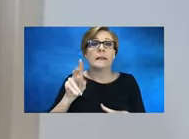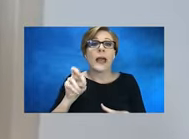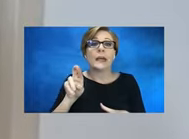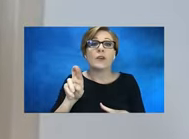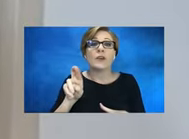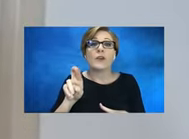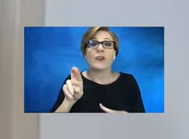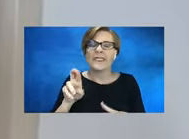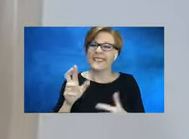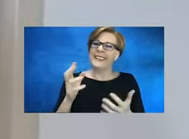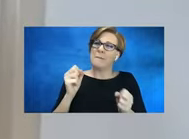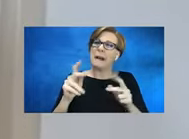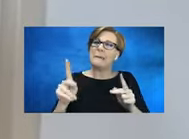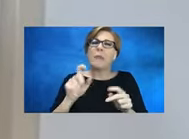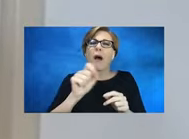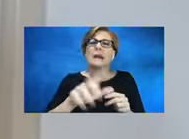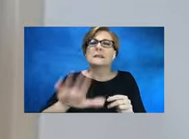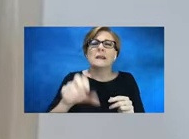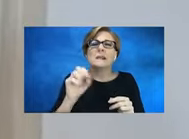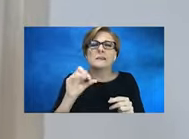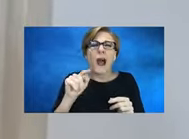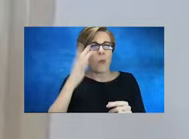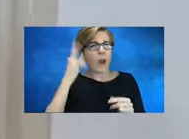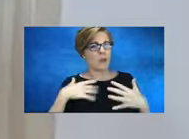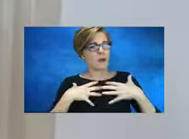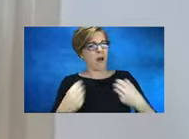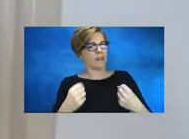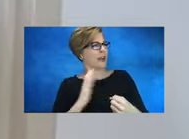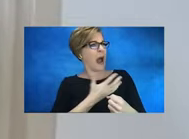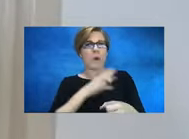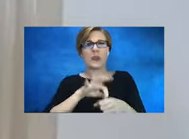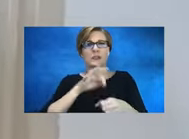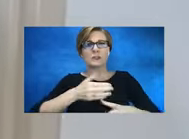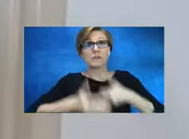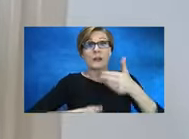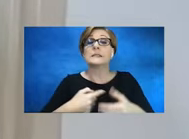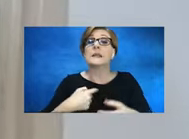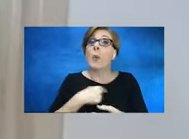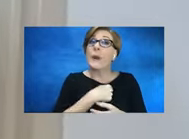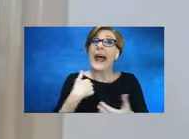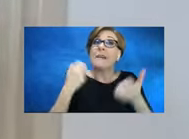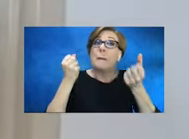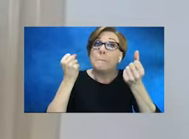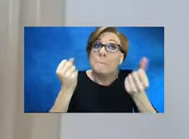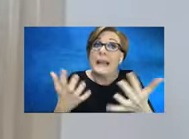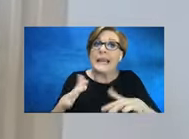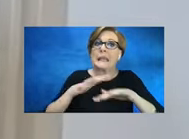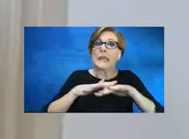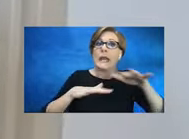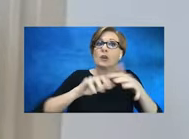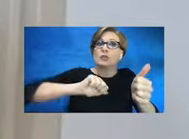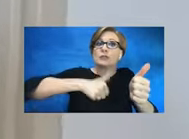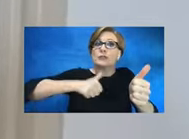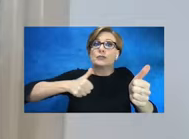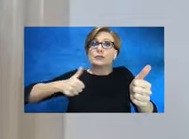about why I'm so confident in the elections process. And one of that is because of all the different layers of controls that we implement. So